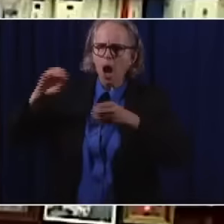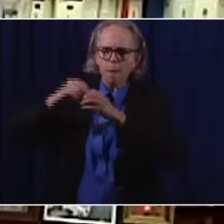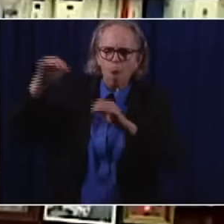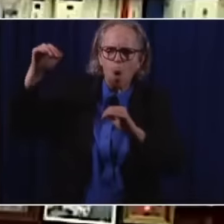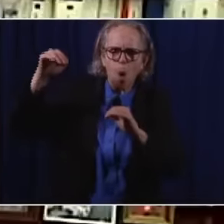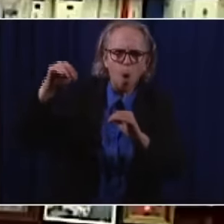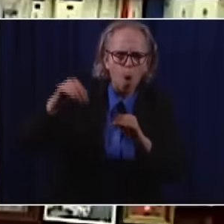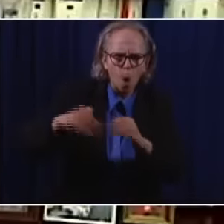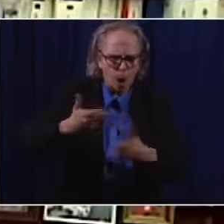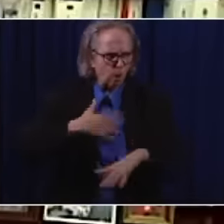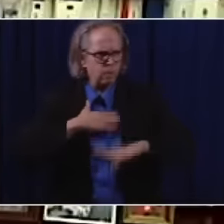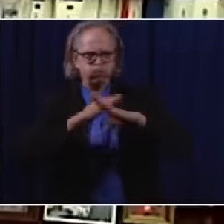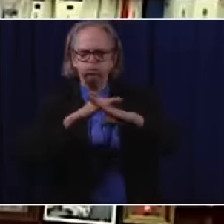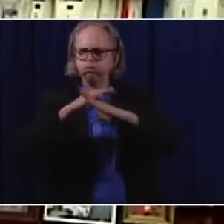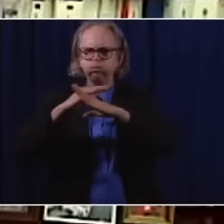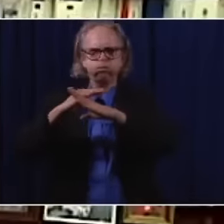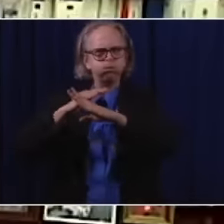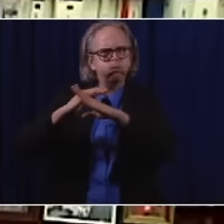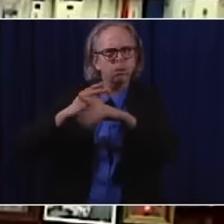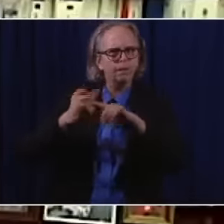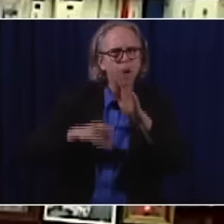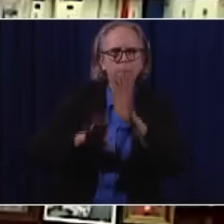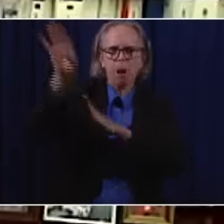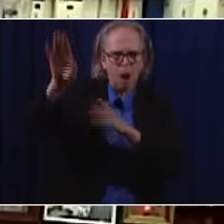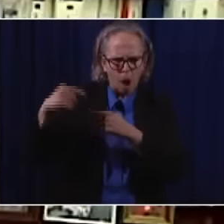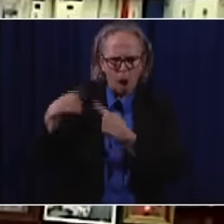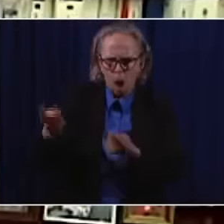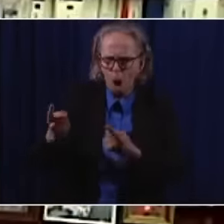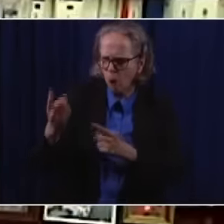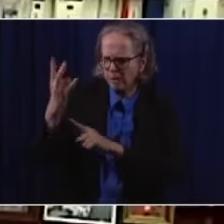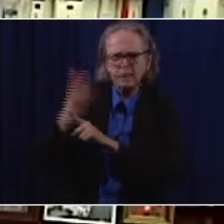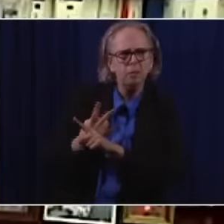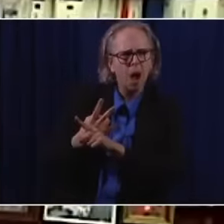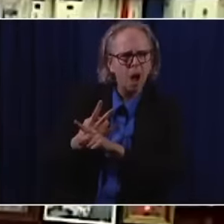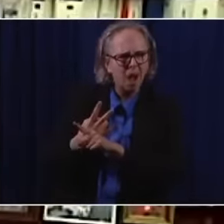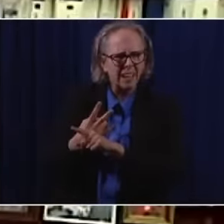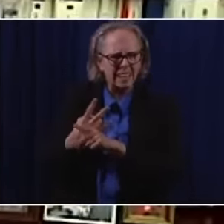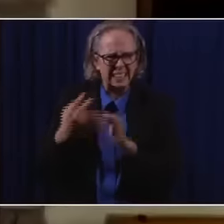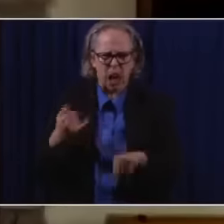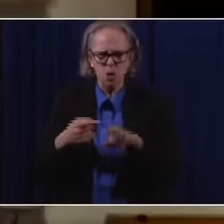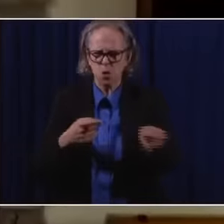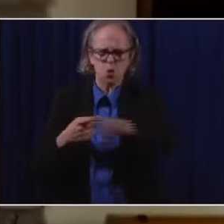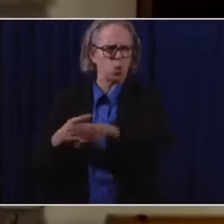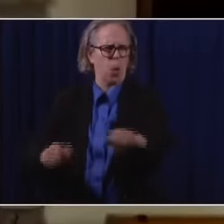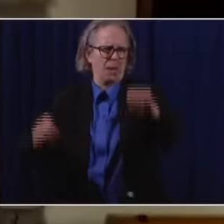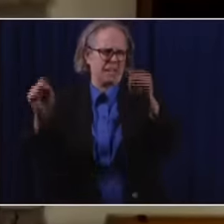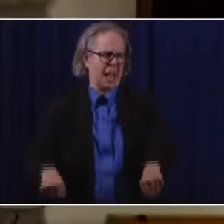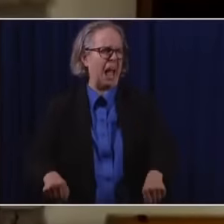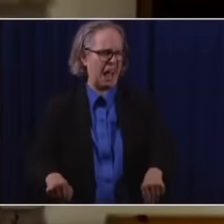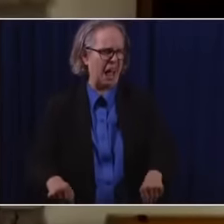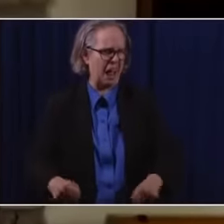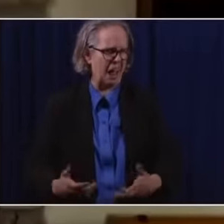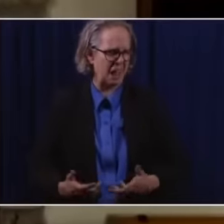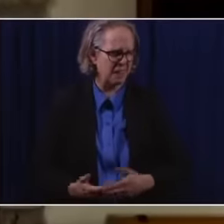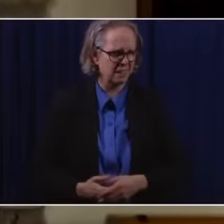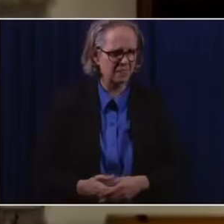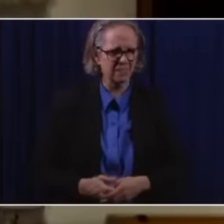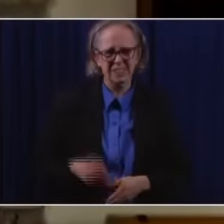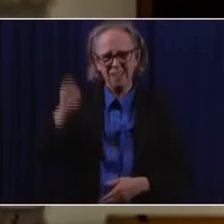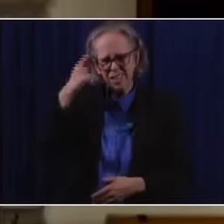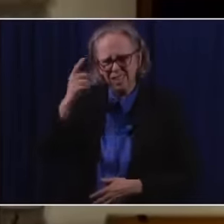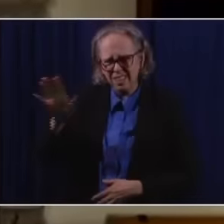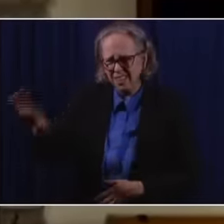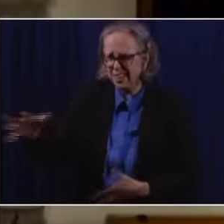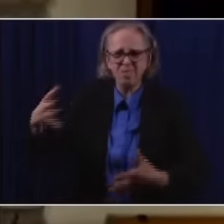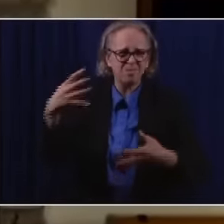twice over the past 7 months. And I'm sure the citizens of Ohio are up to the task again. So the summary, numbers going up throughout the state,